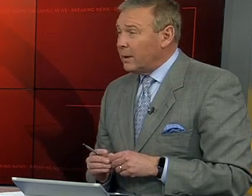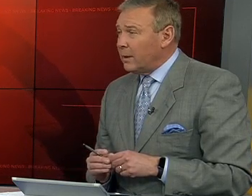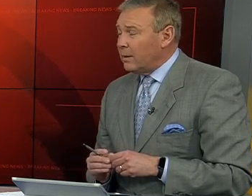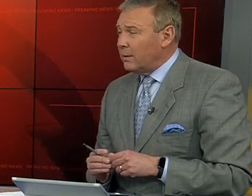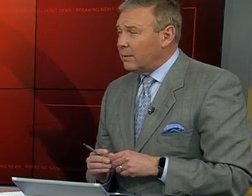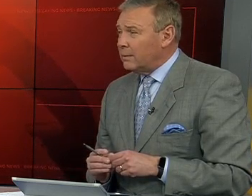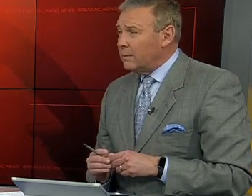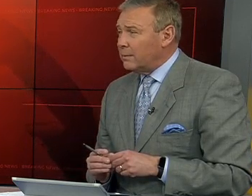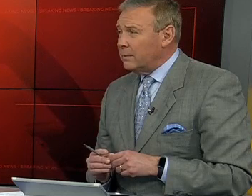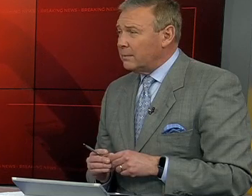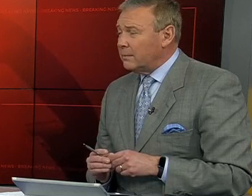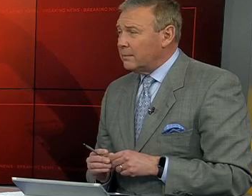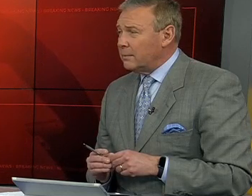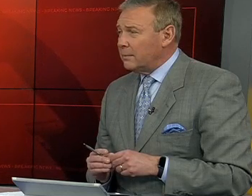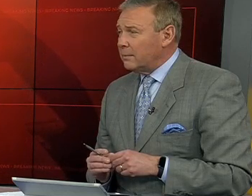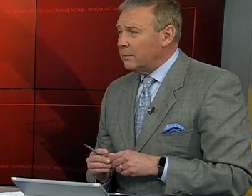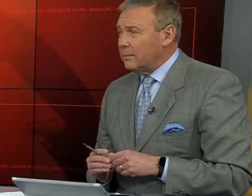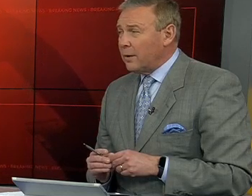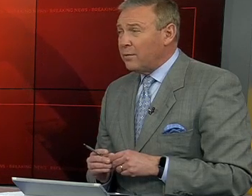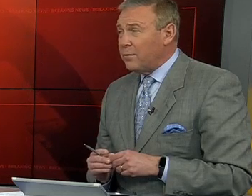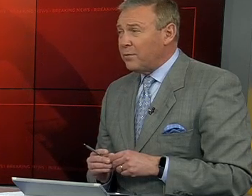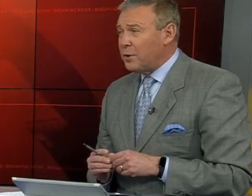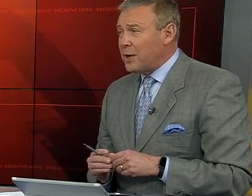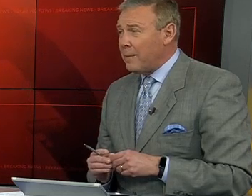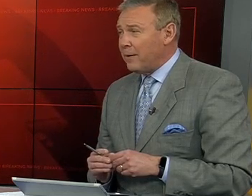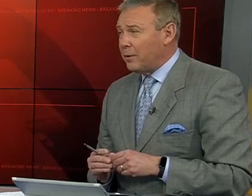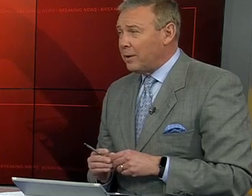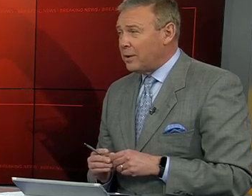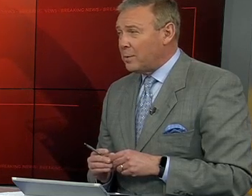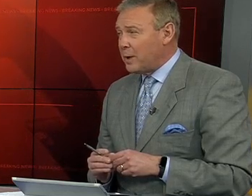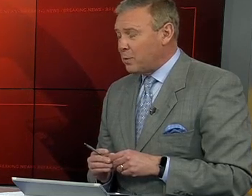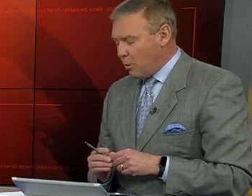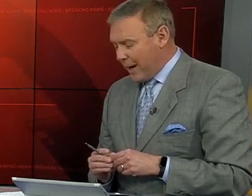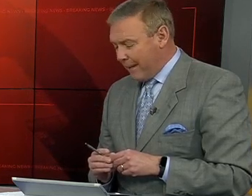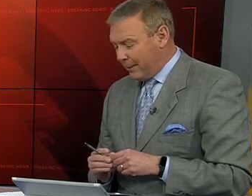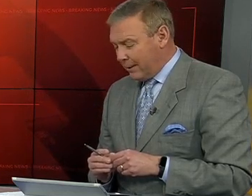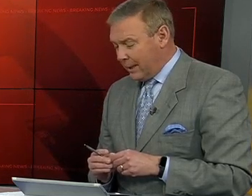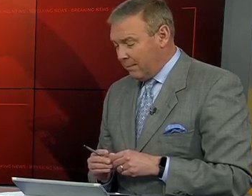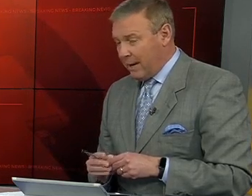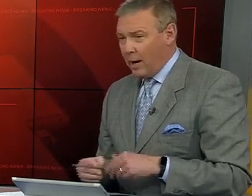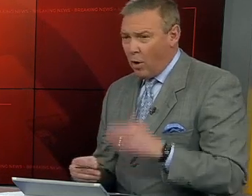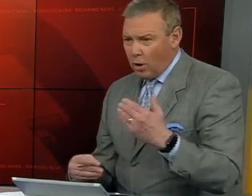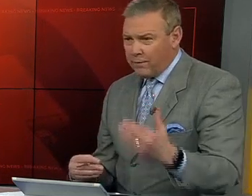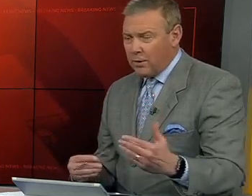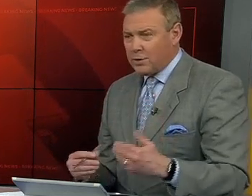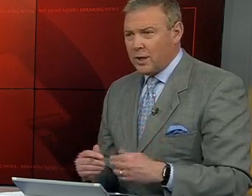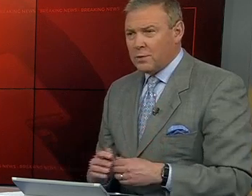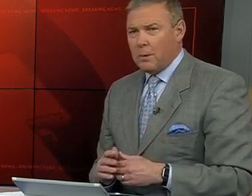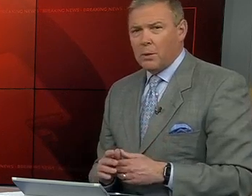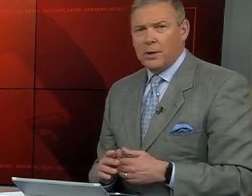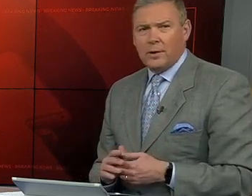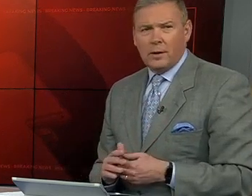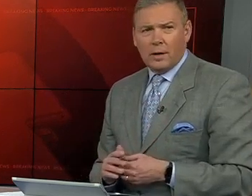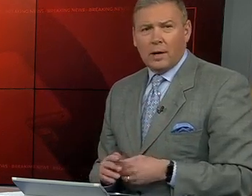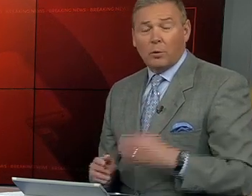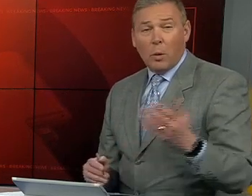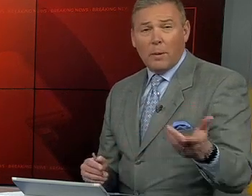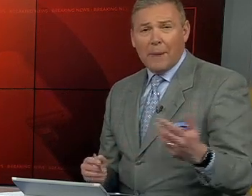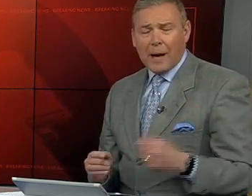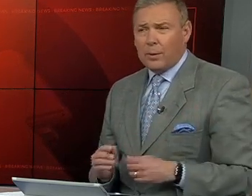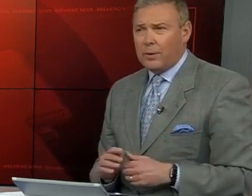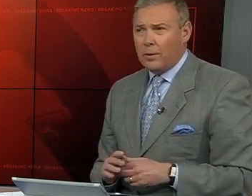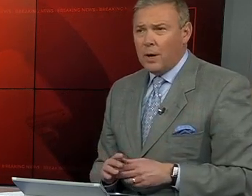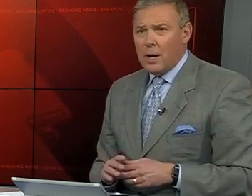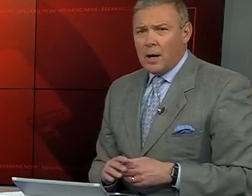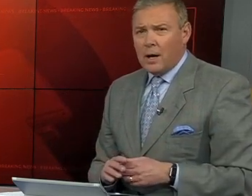it's been pushed back from May until August 23rd. First time ever that this race won't happen in May. All of those things we will continue to cover. We'll